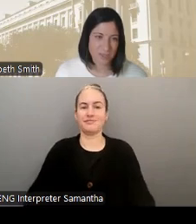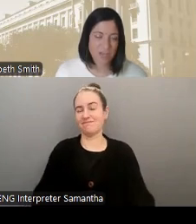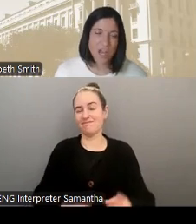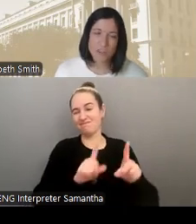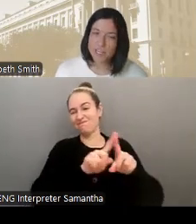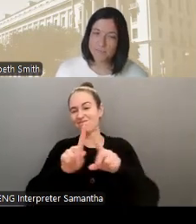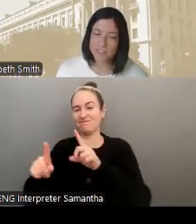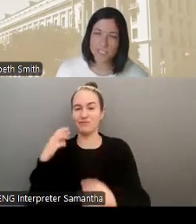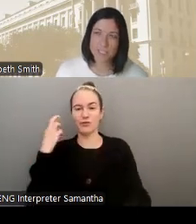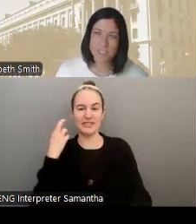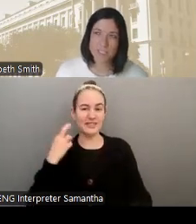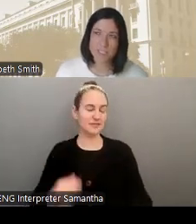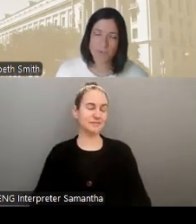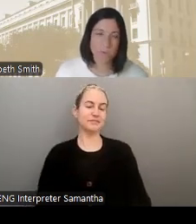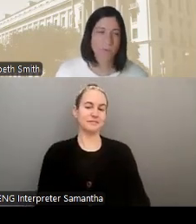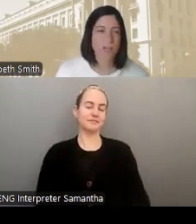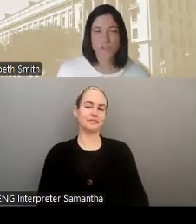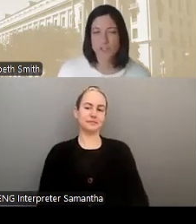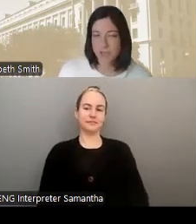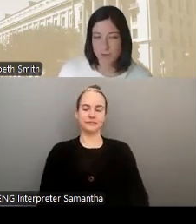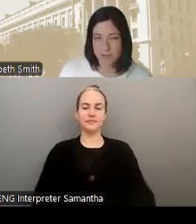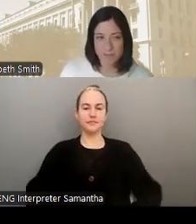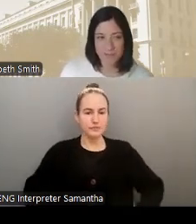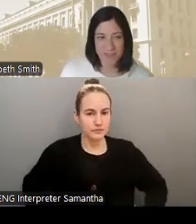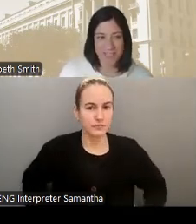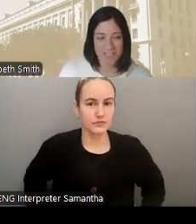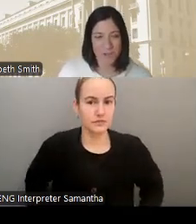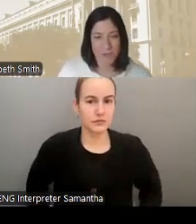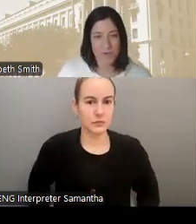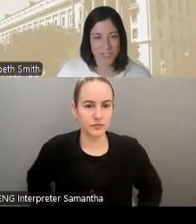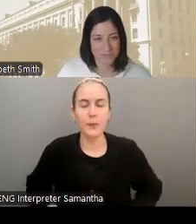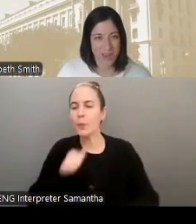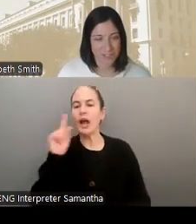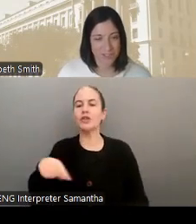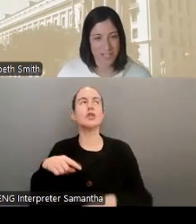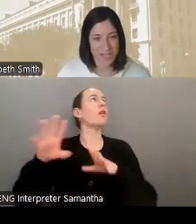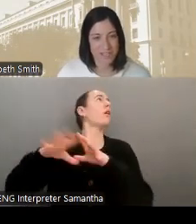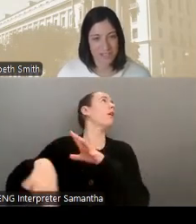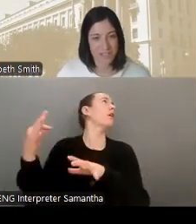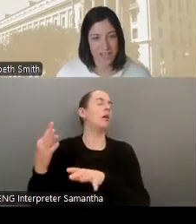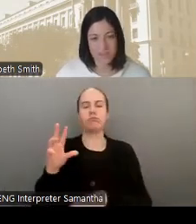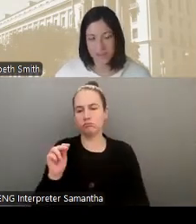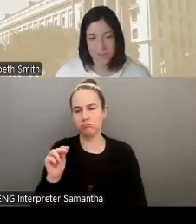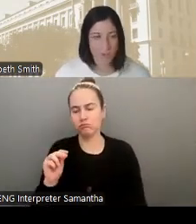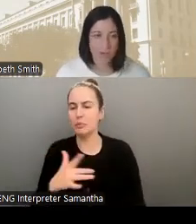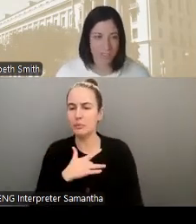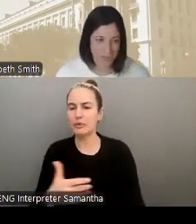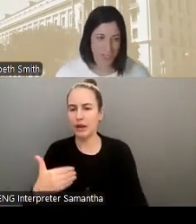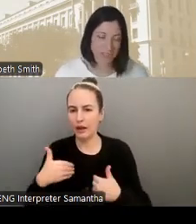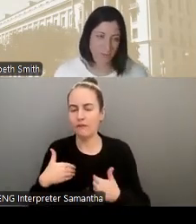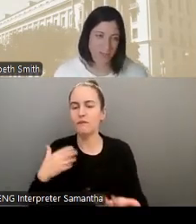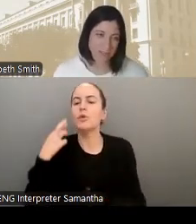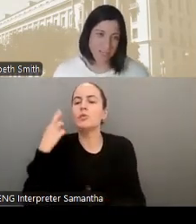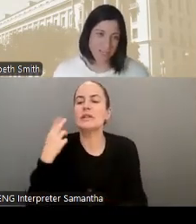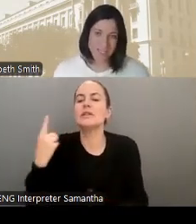factors, but they're definitely, we're not choosing at random. I'll say that there are usually some factors that have come to our